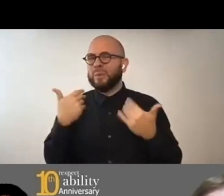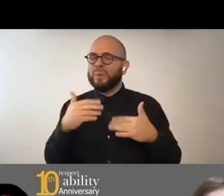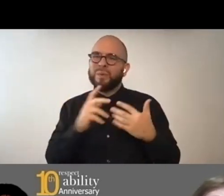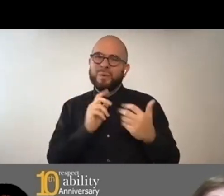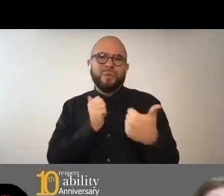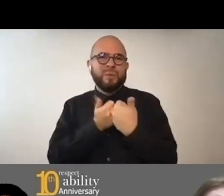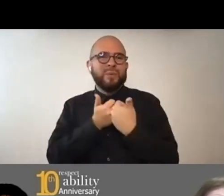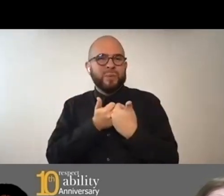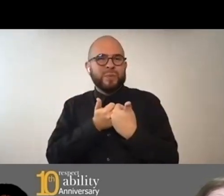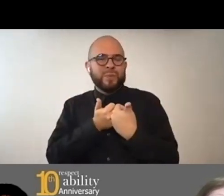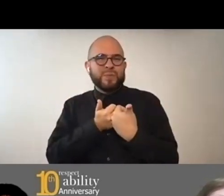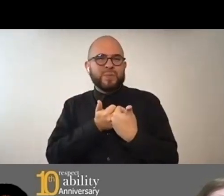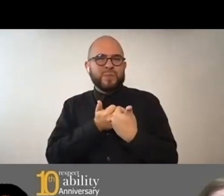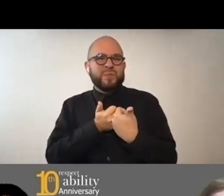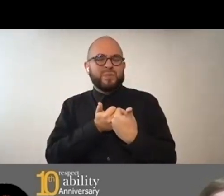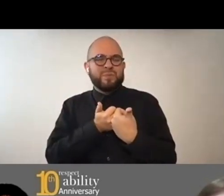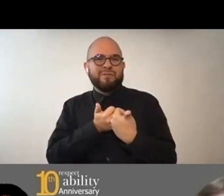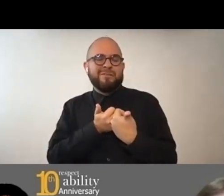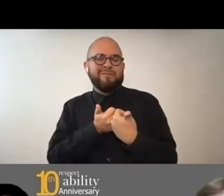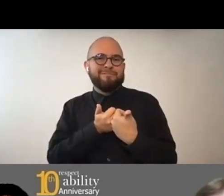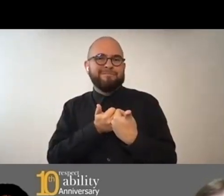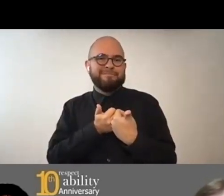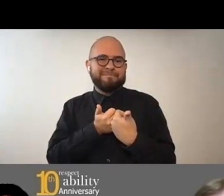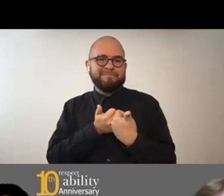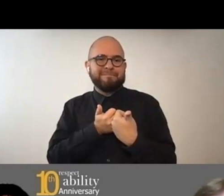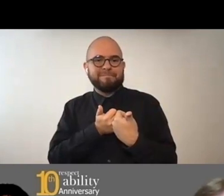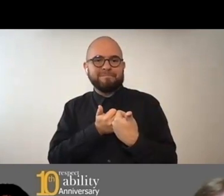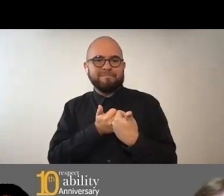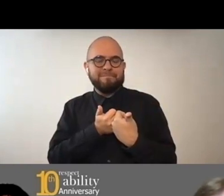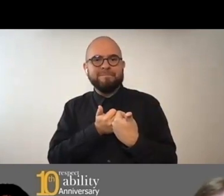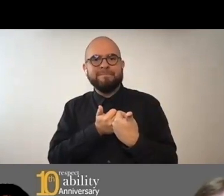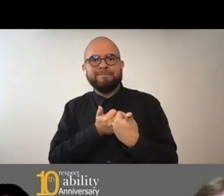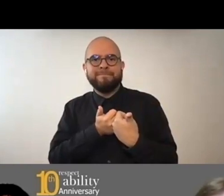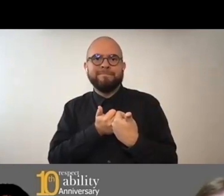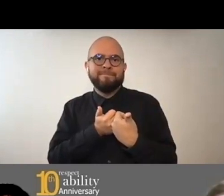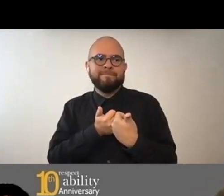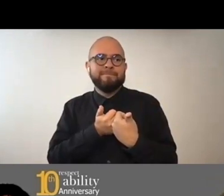challenging to meet the costs associated with